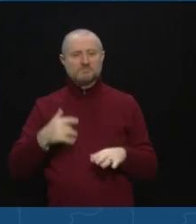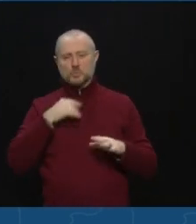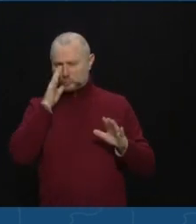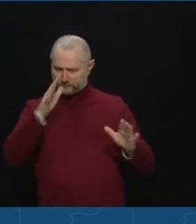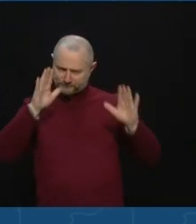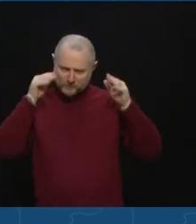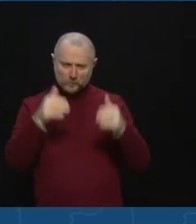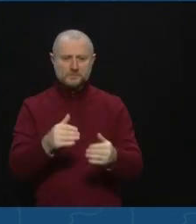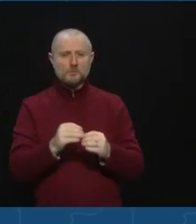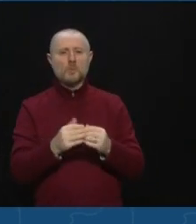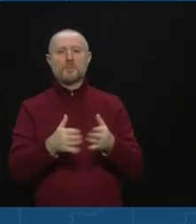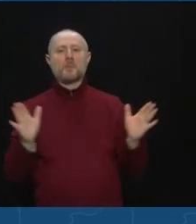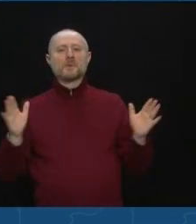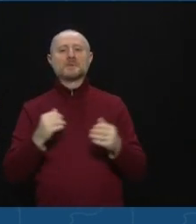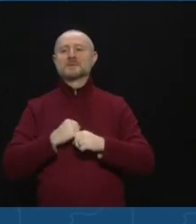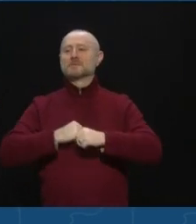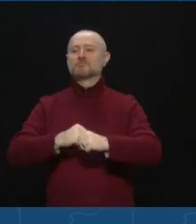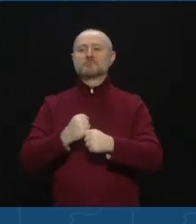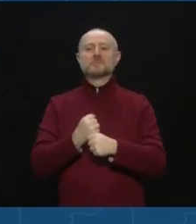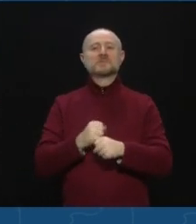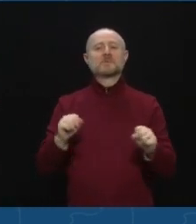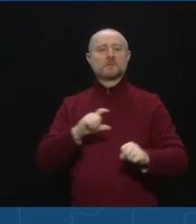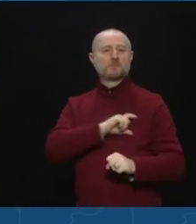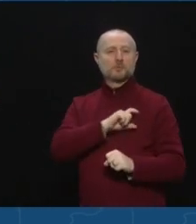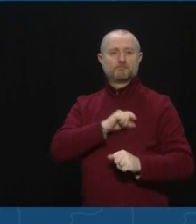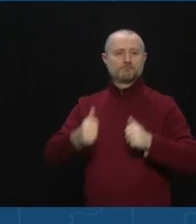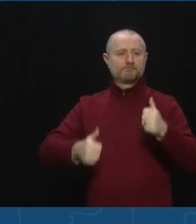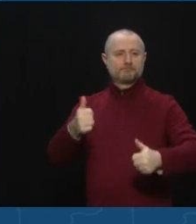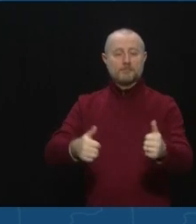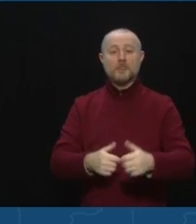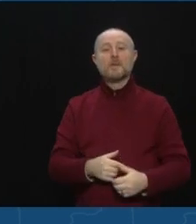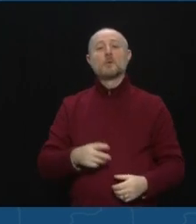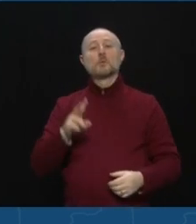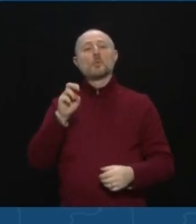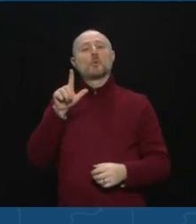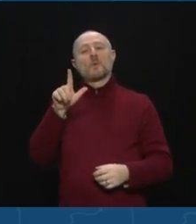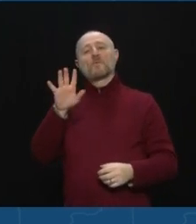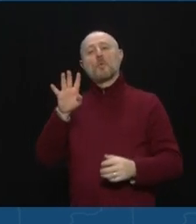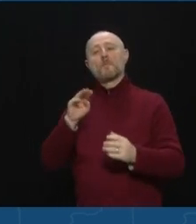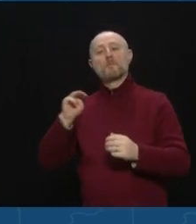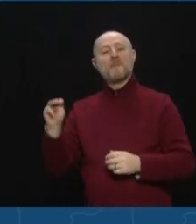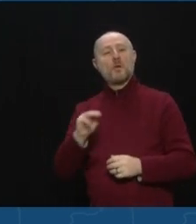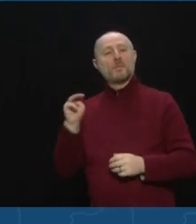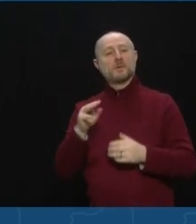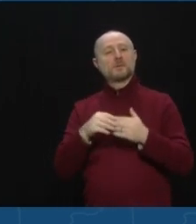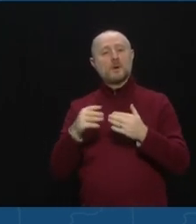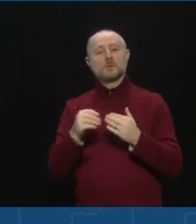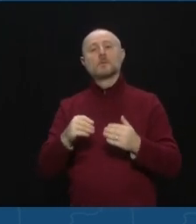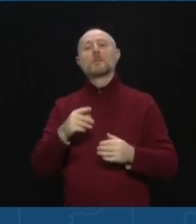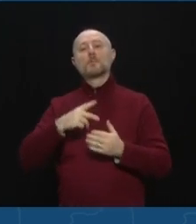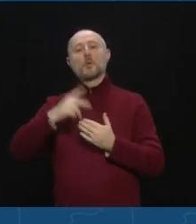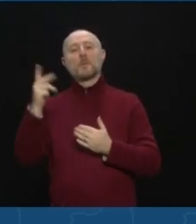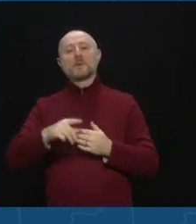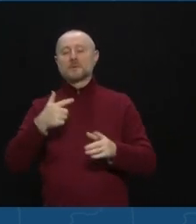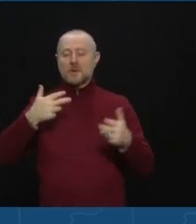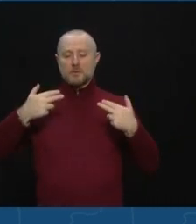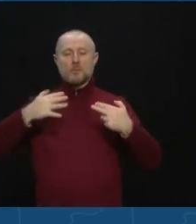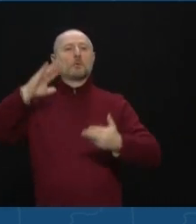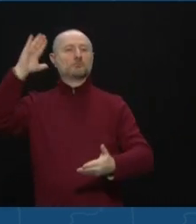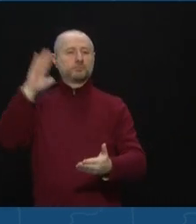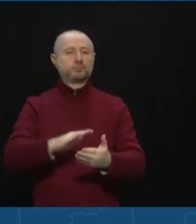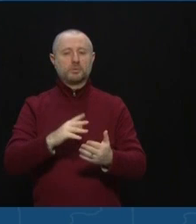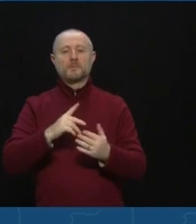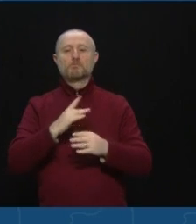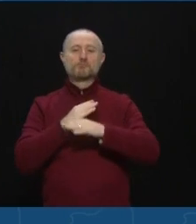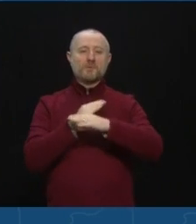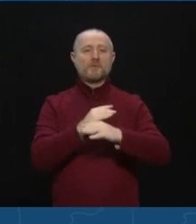public safety, starting with $224 million investment into programs that will reduce gun violence and other programs